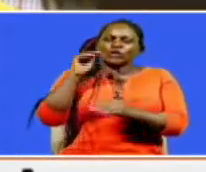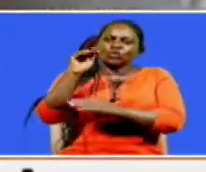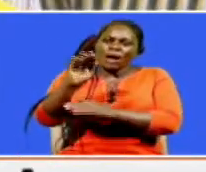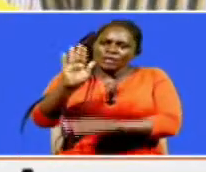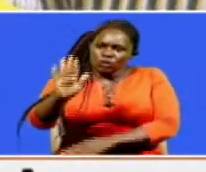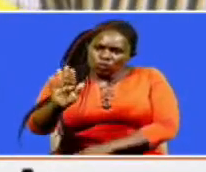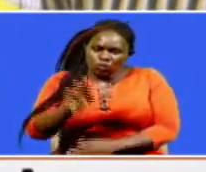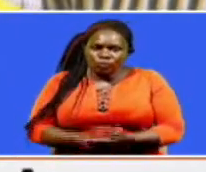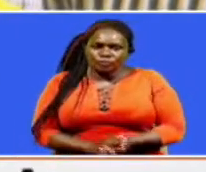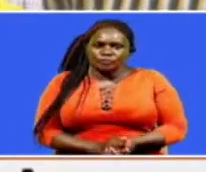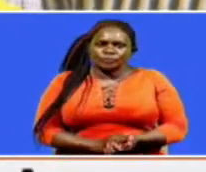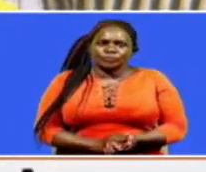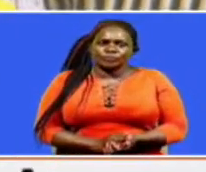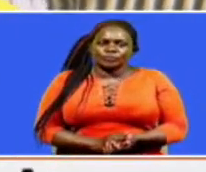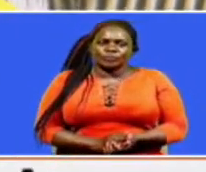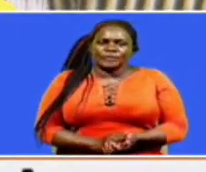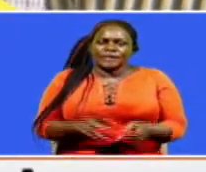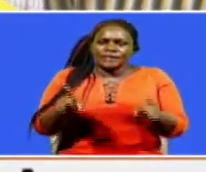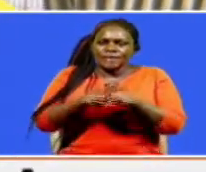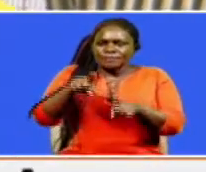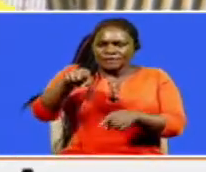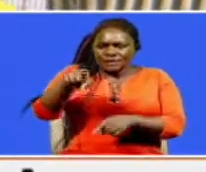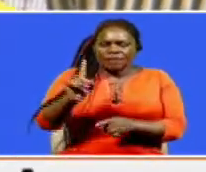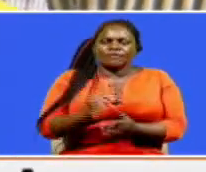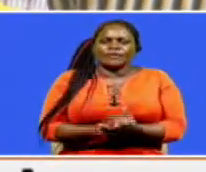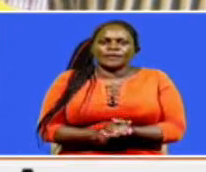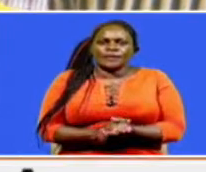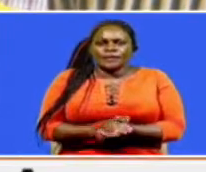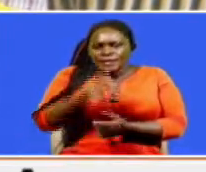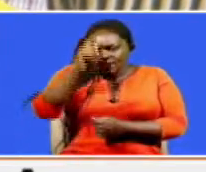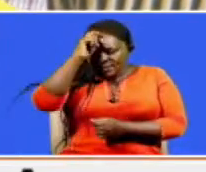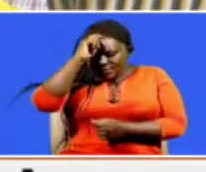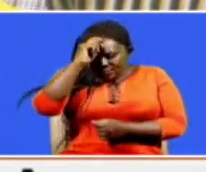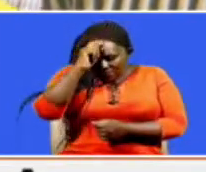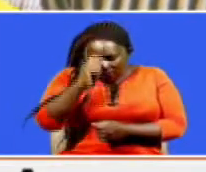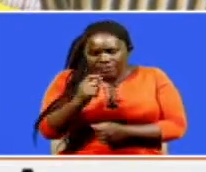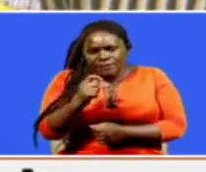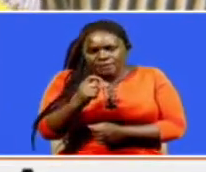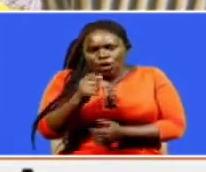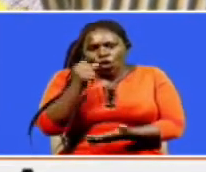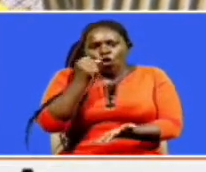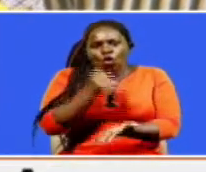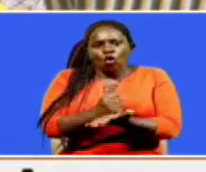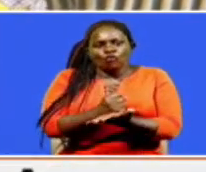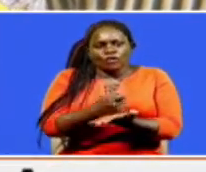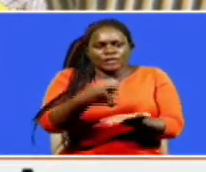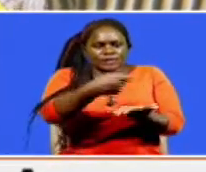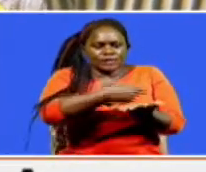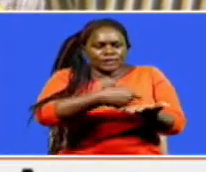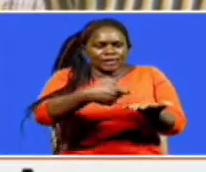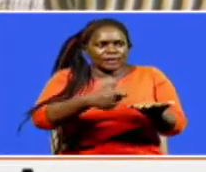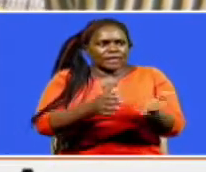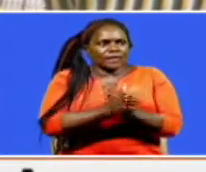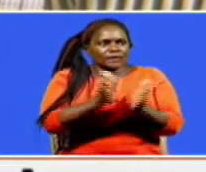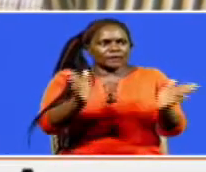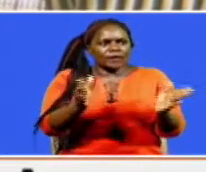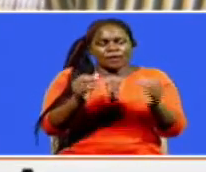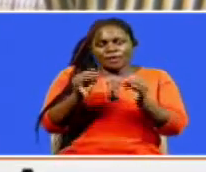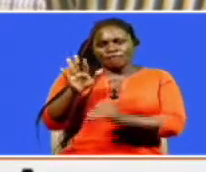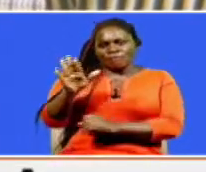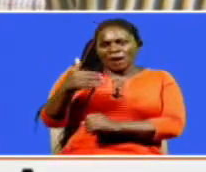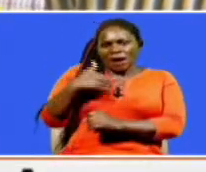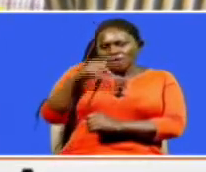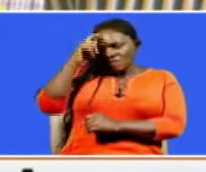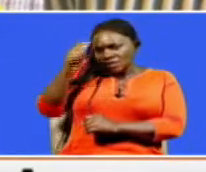kumuomba kuwa naye pia aweze kuheshimu ofisi ya secretary general. Hata kama yeye